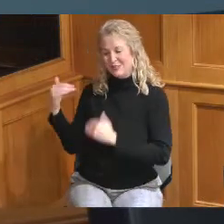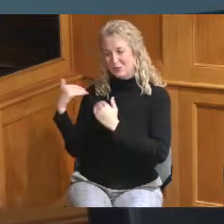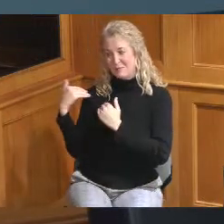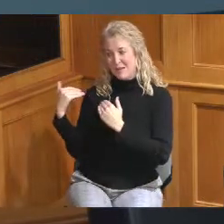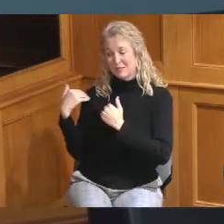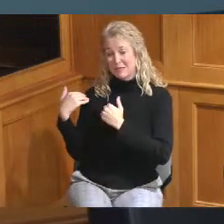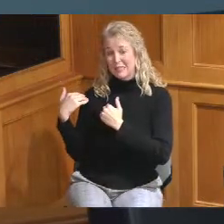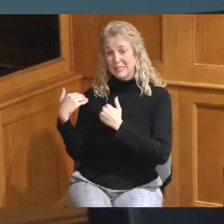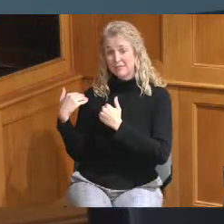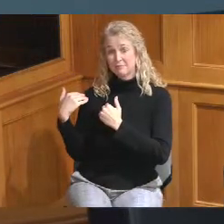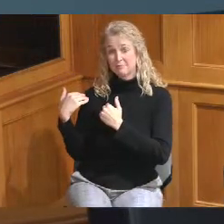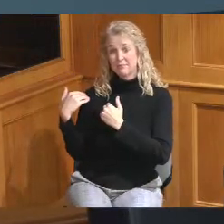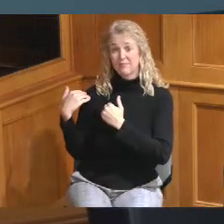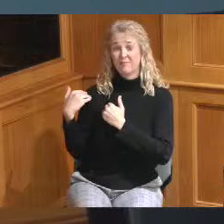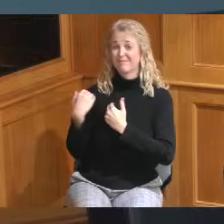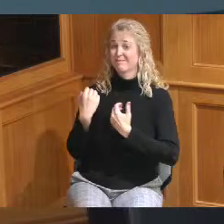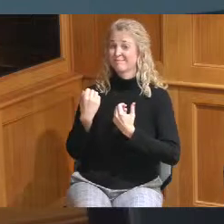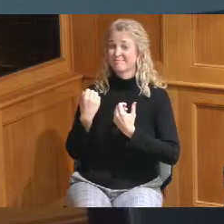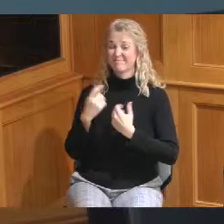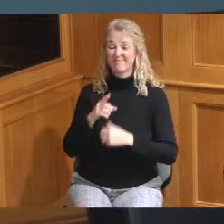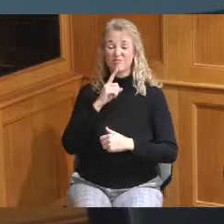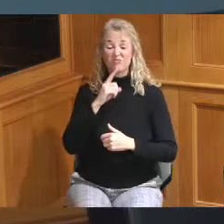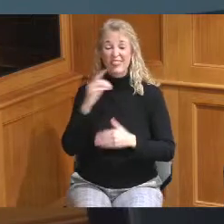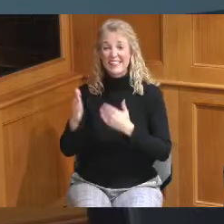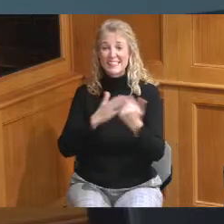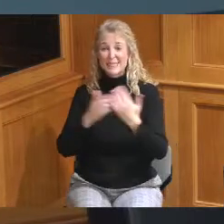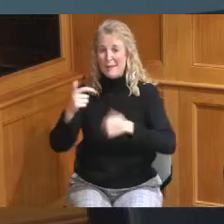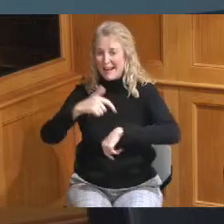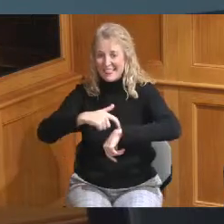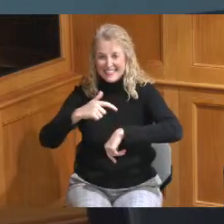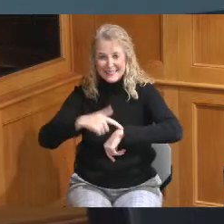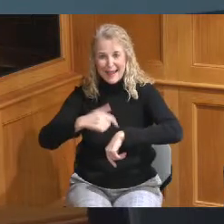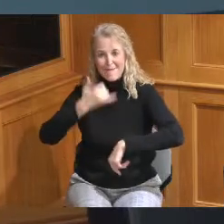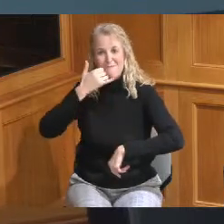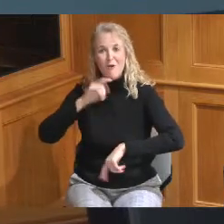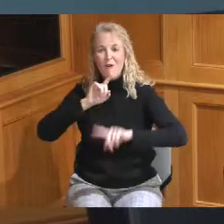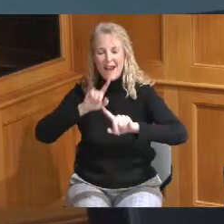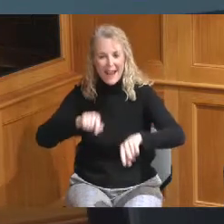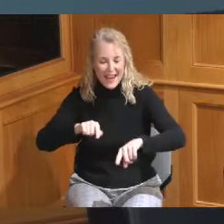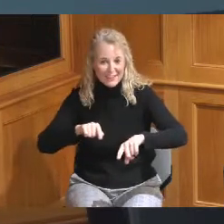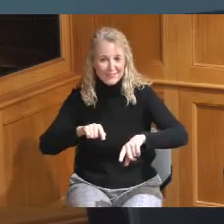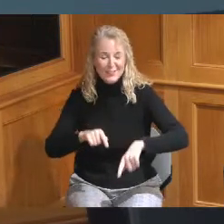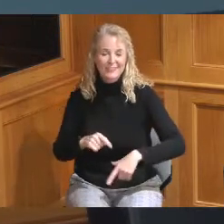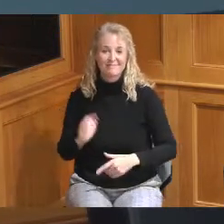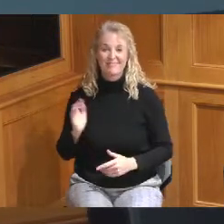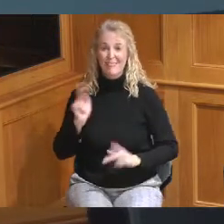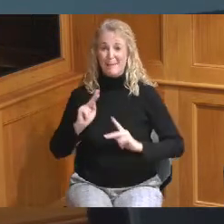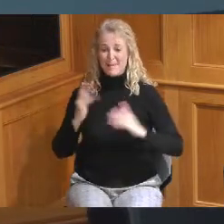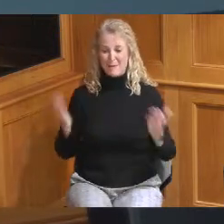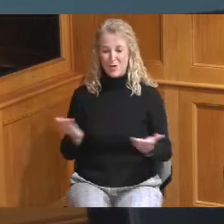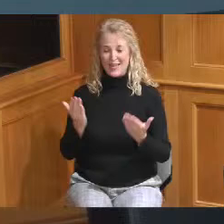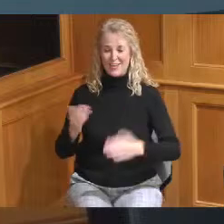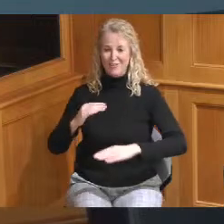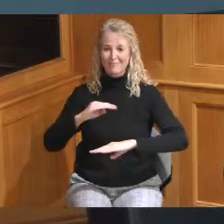including missions at all hours of the night to ensure the goals of the county and its residents are met.